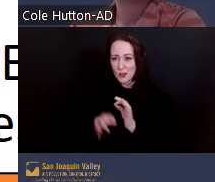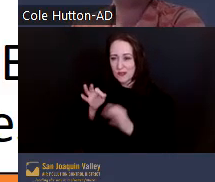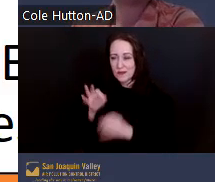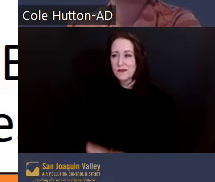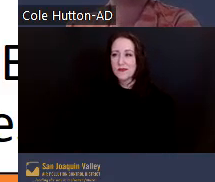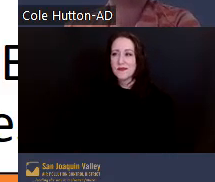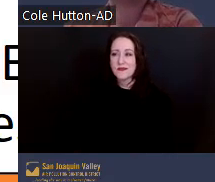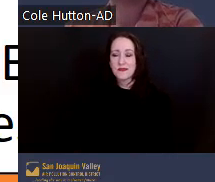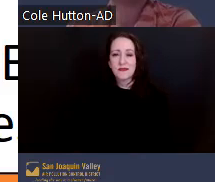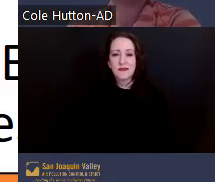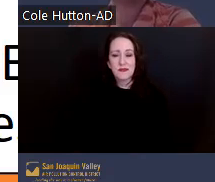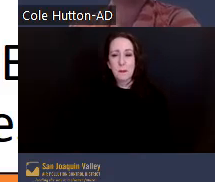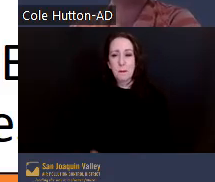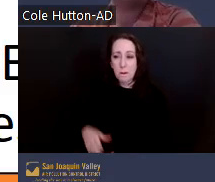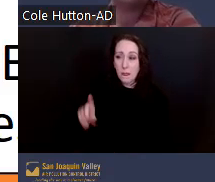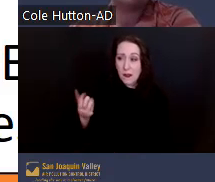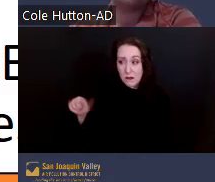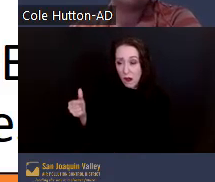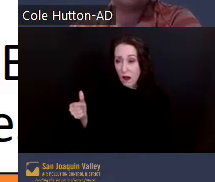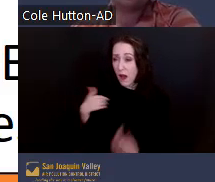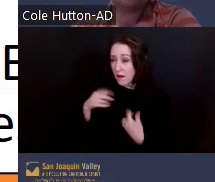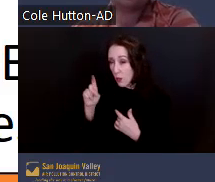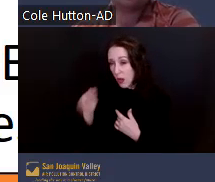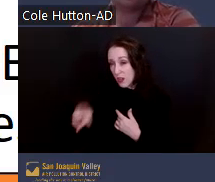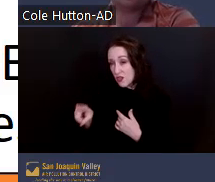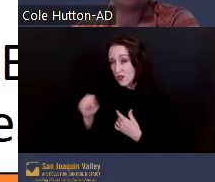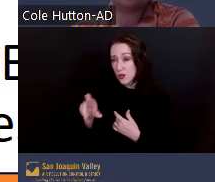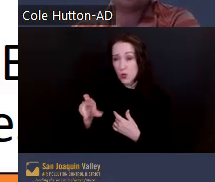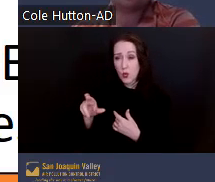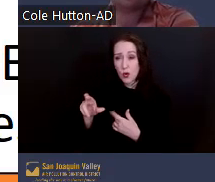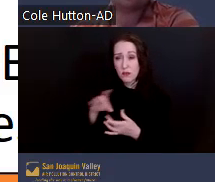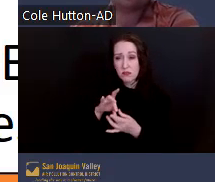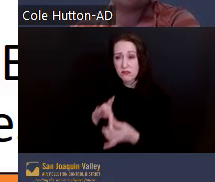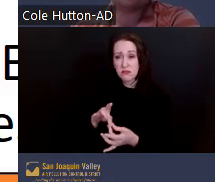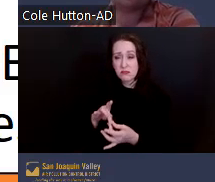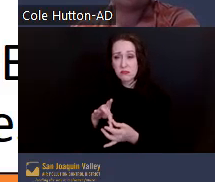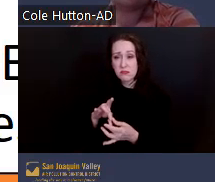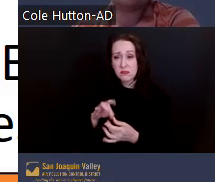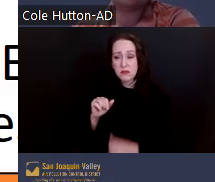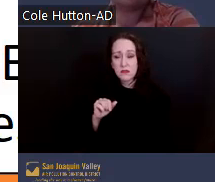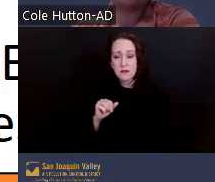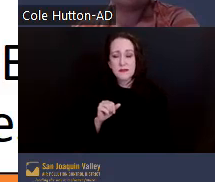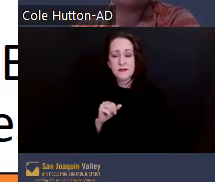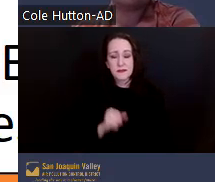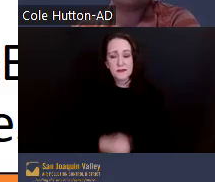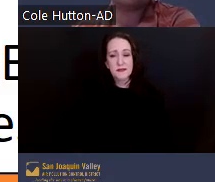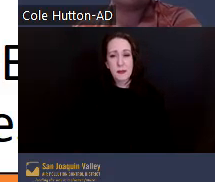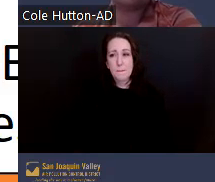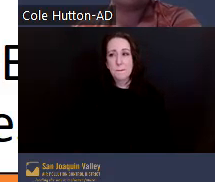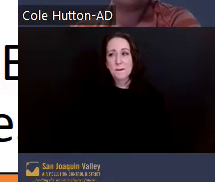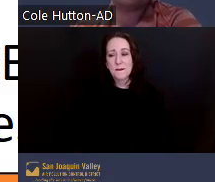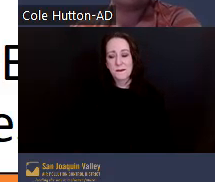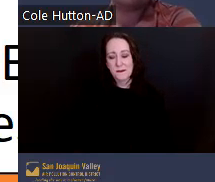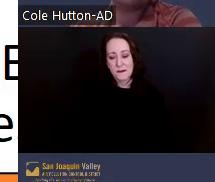interpretation. So Doug, did you have a question or was it about interpretation? Question. Thank you.